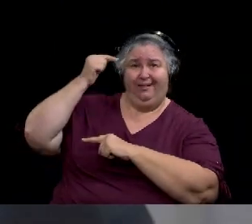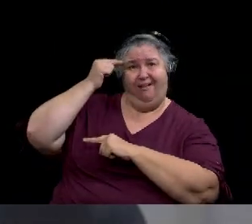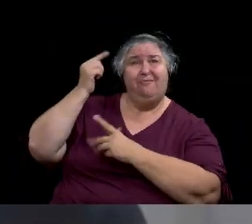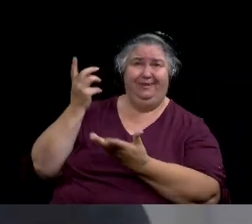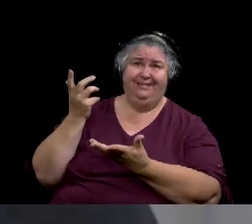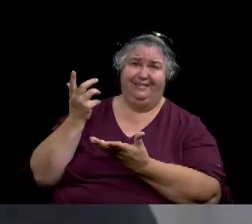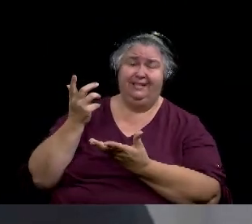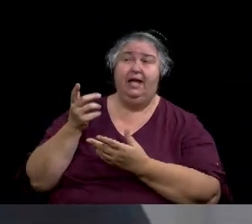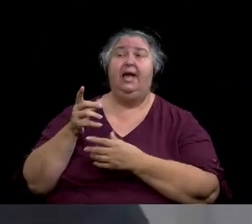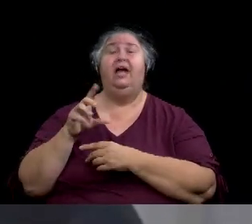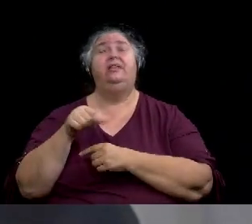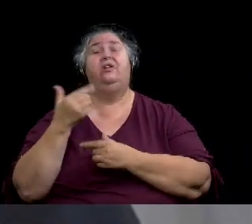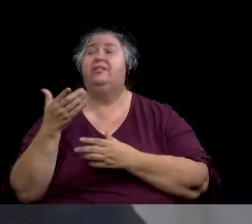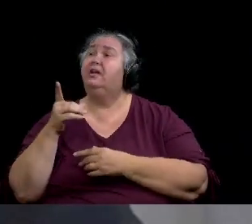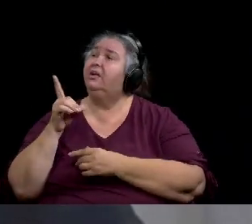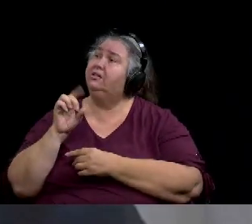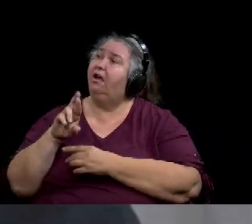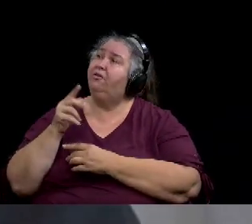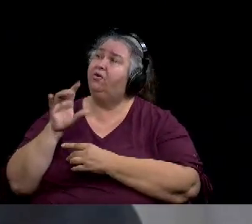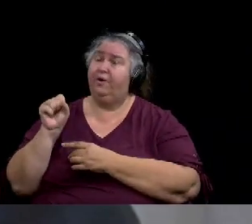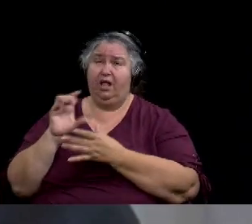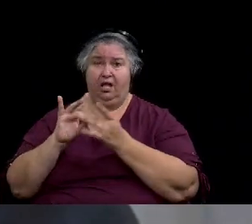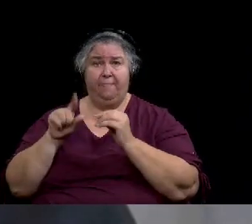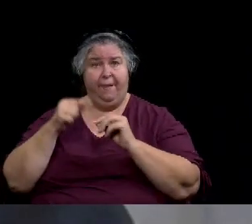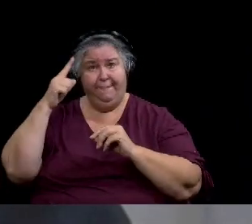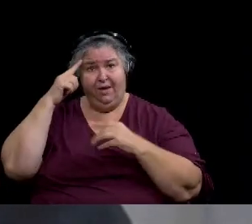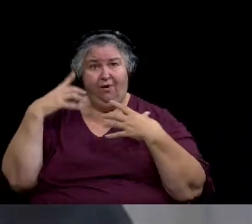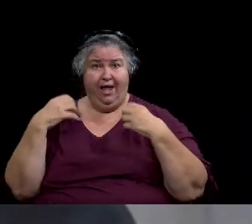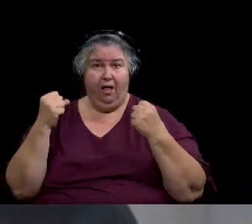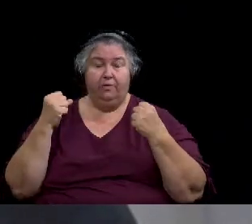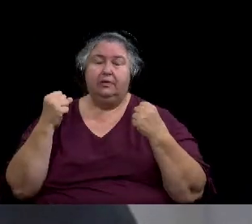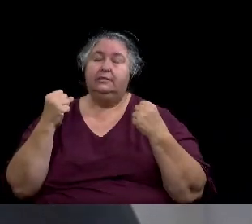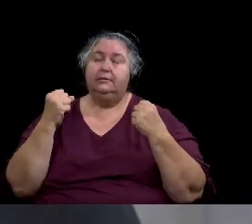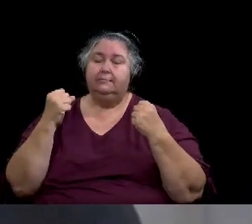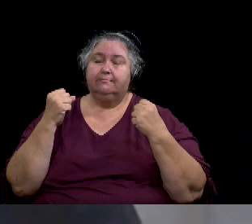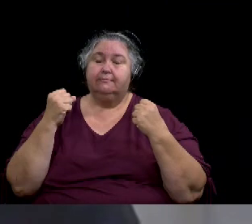was mental health situation, and mental health is a